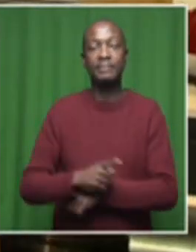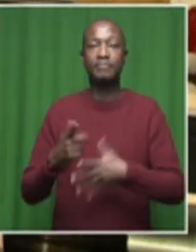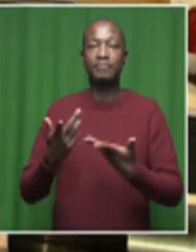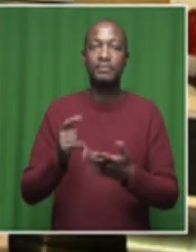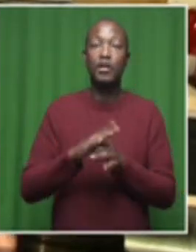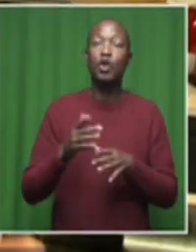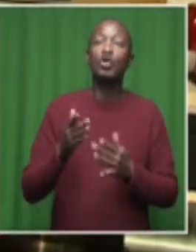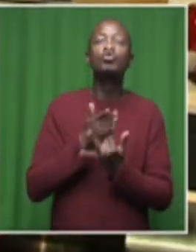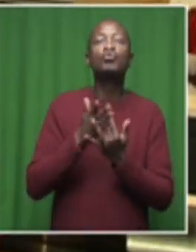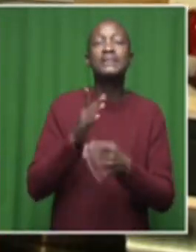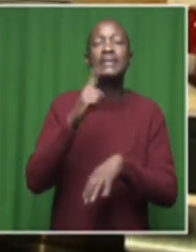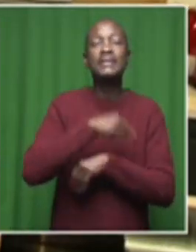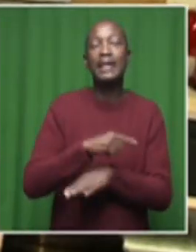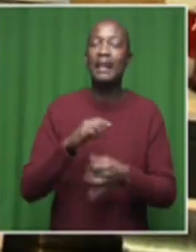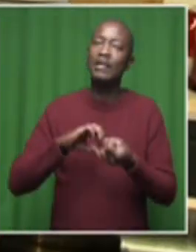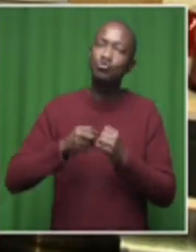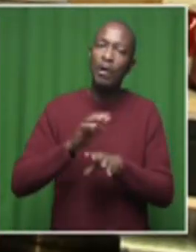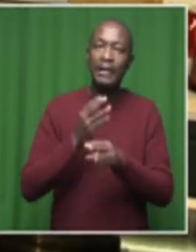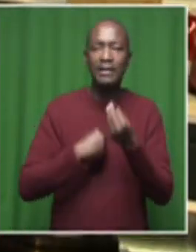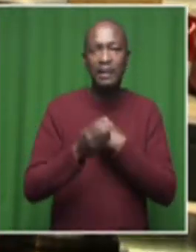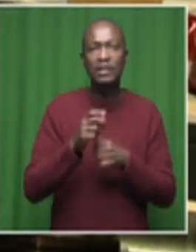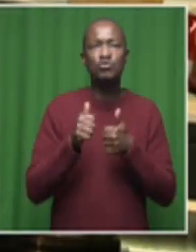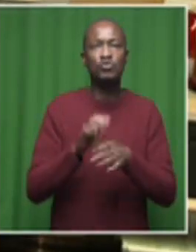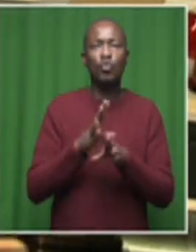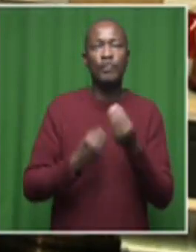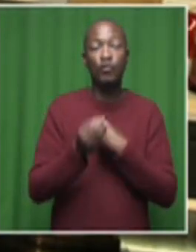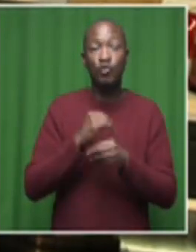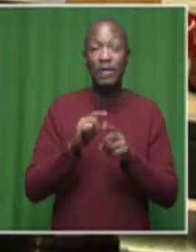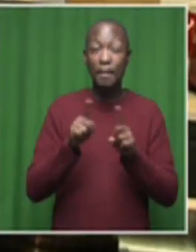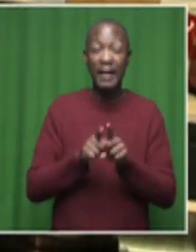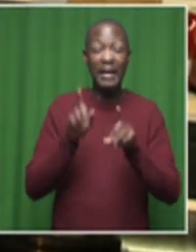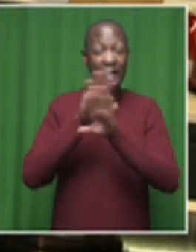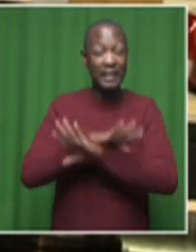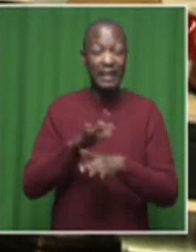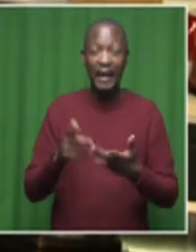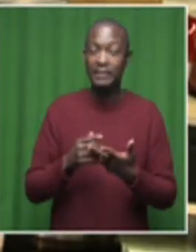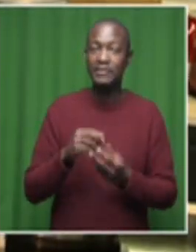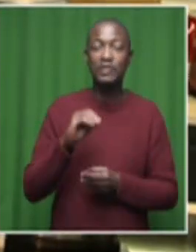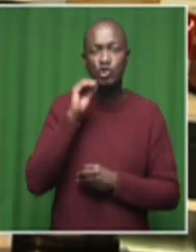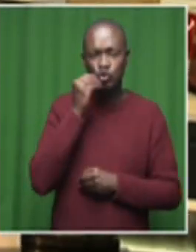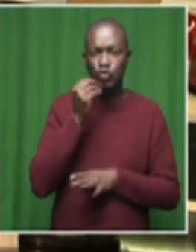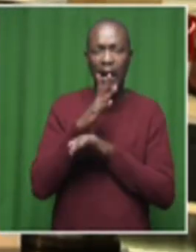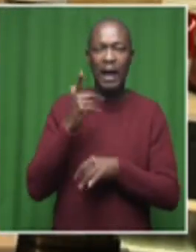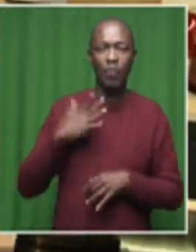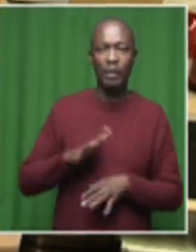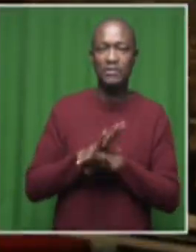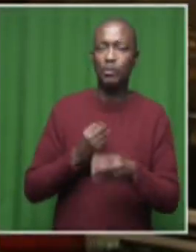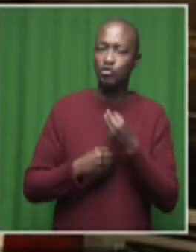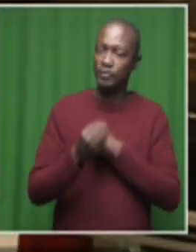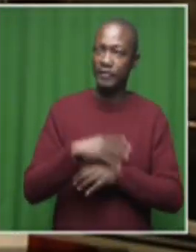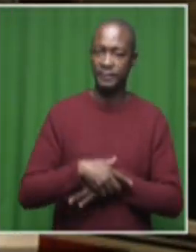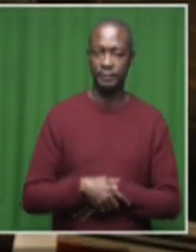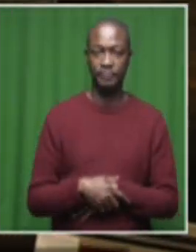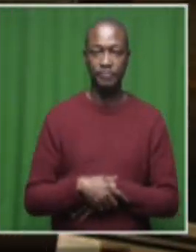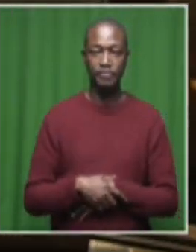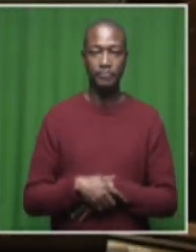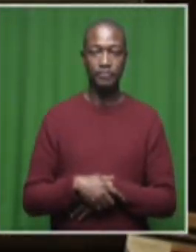and eat, decent meals, balanced and all of that. But at night, the little sugar monster in me definitely wants to be fed.